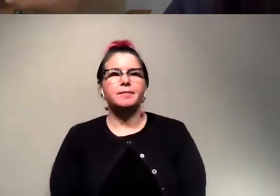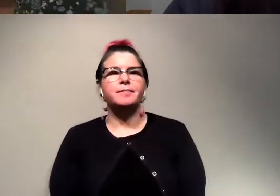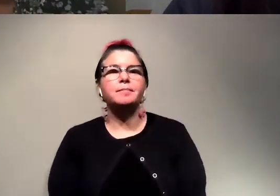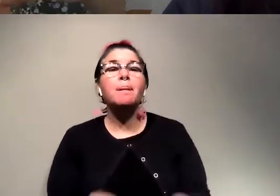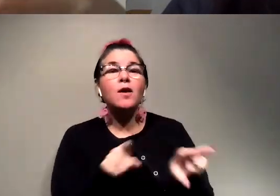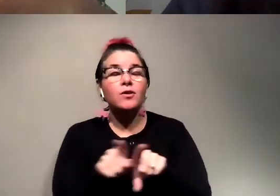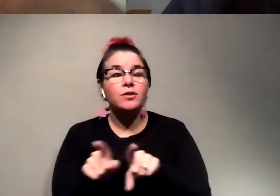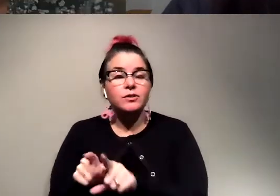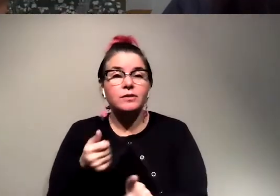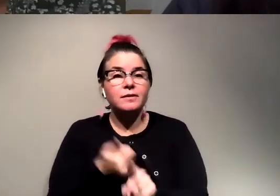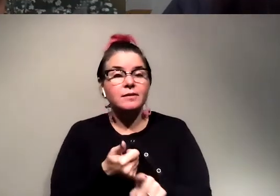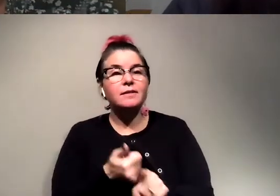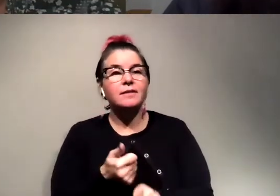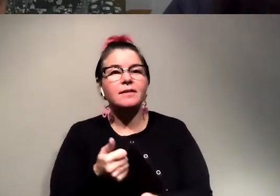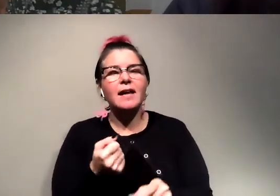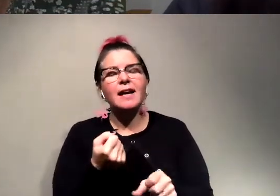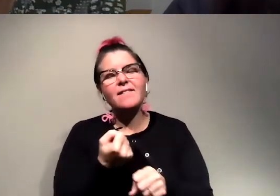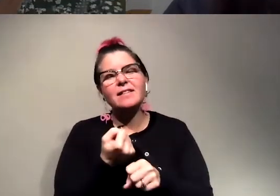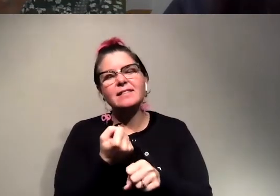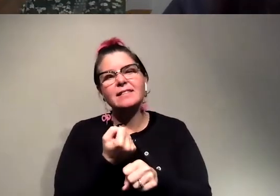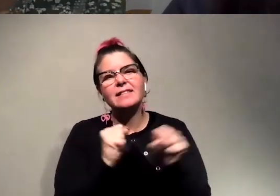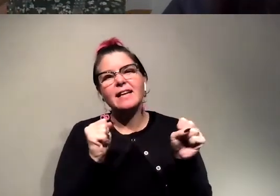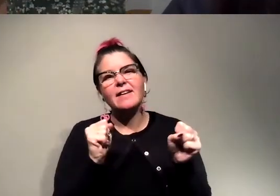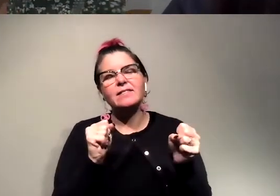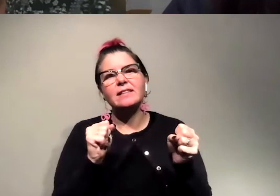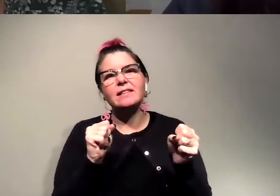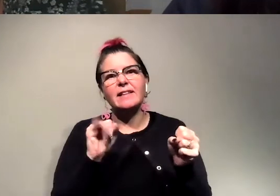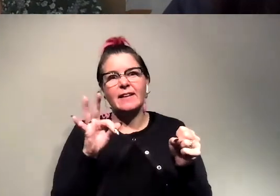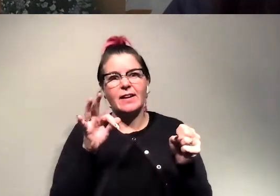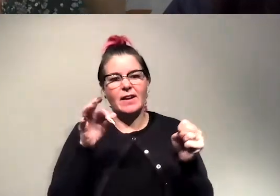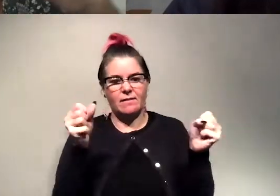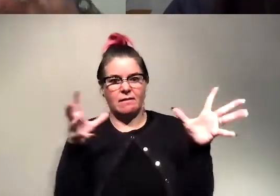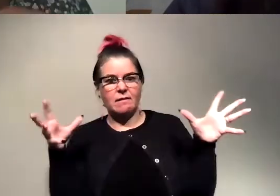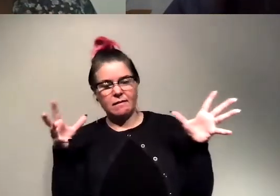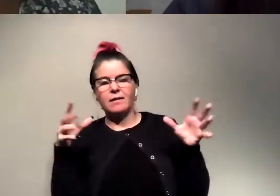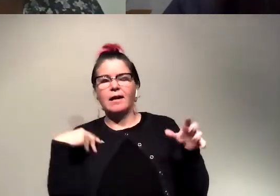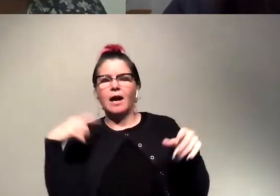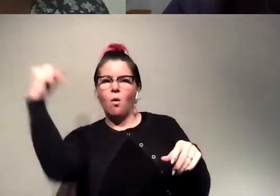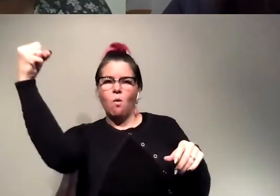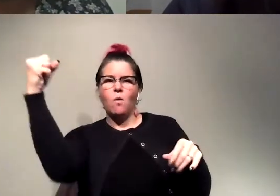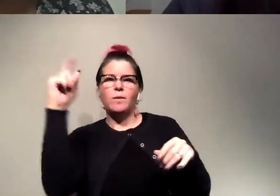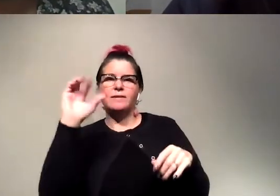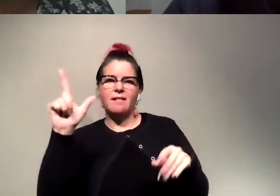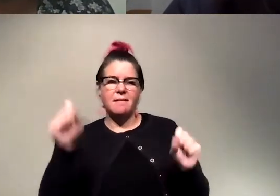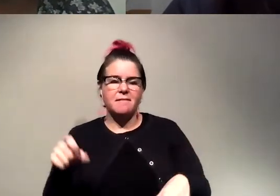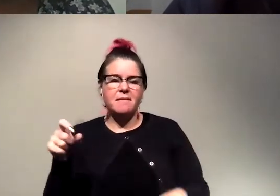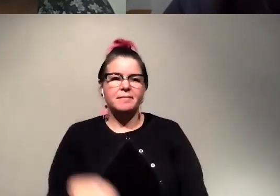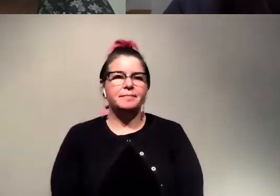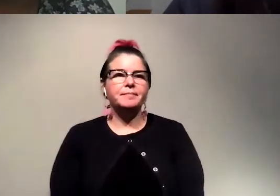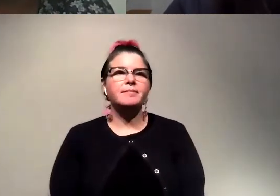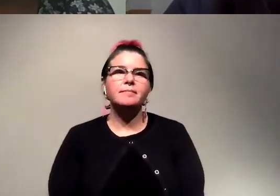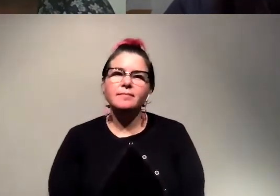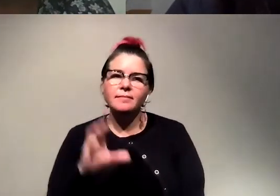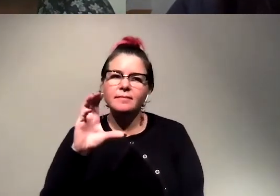a safety net in case they like lose grip on their hands. They're holding on to their tails. Chameleons are so, so